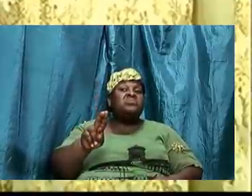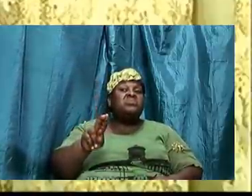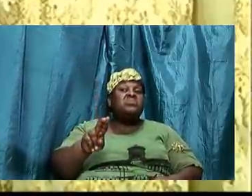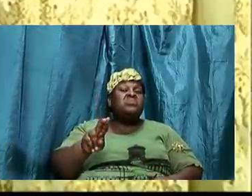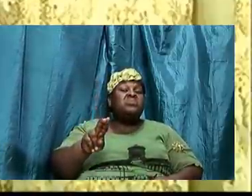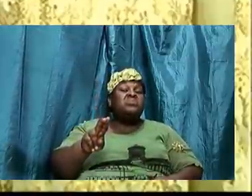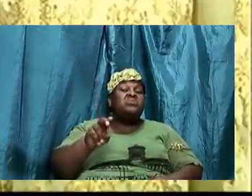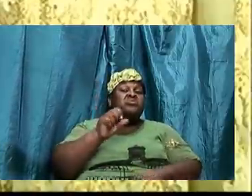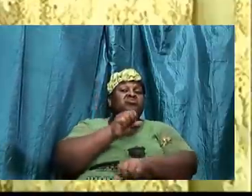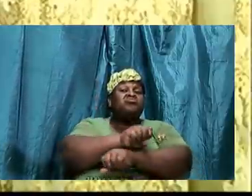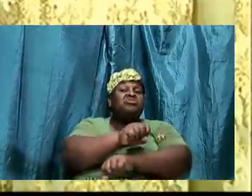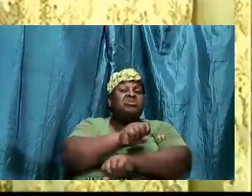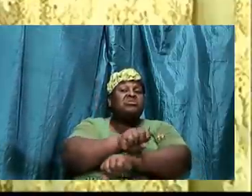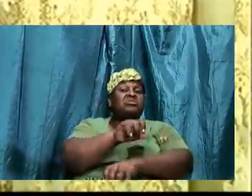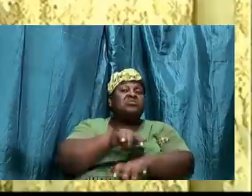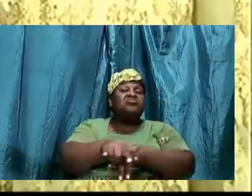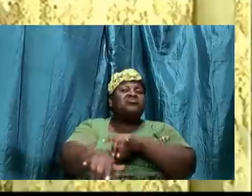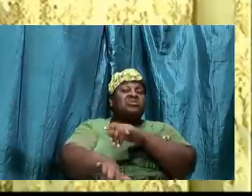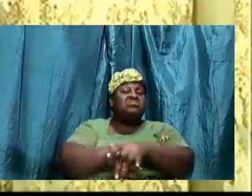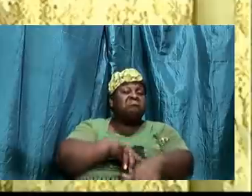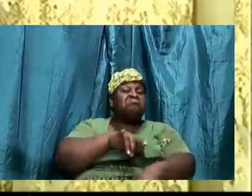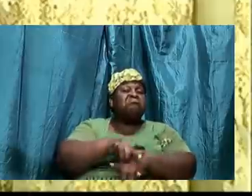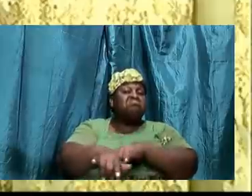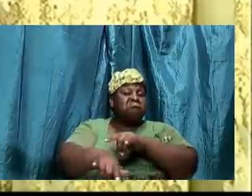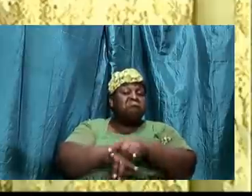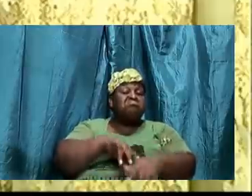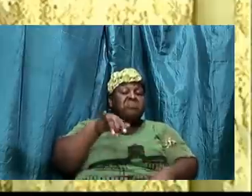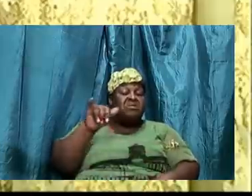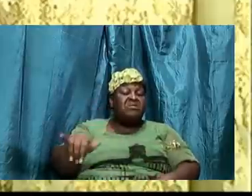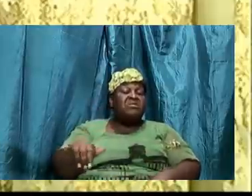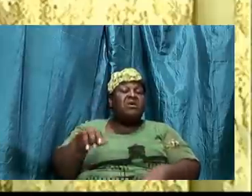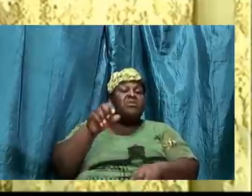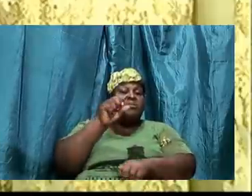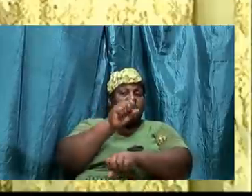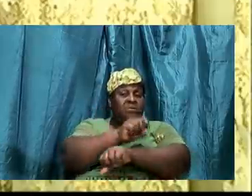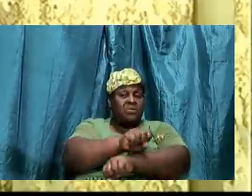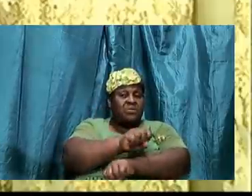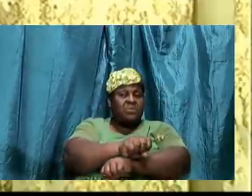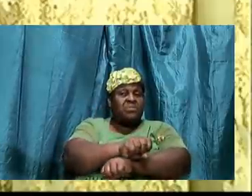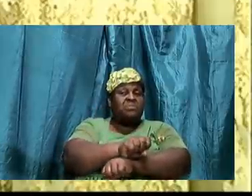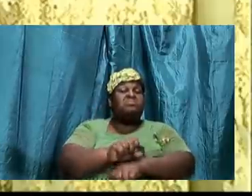If you find what works, I remember Bishop Grizzle told a story about